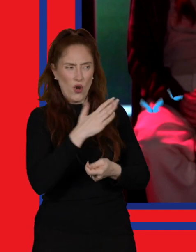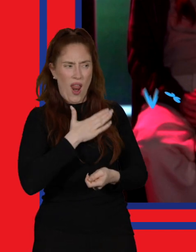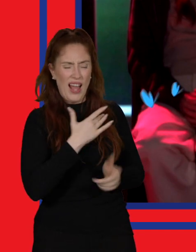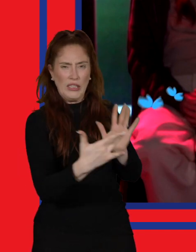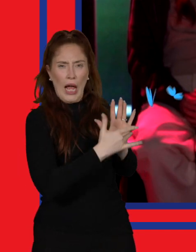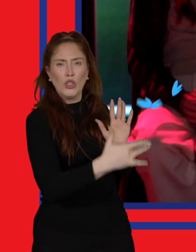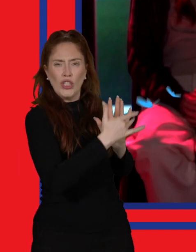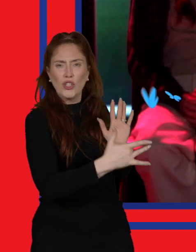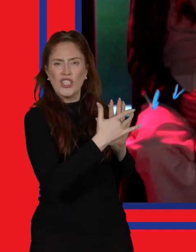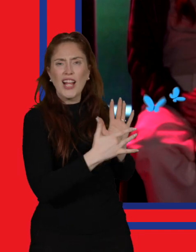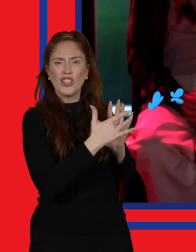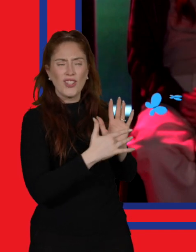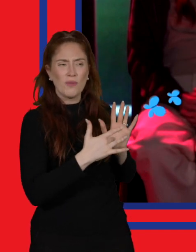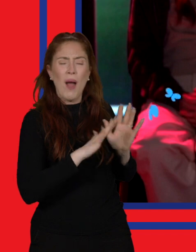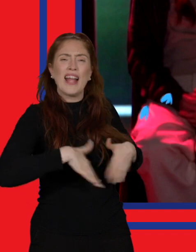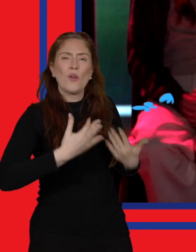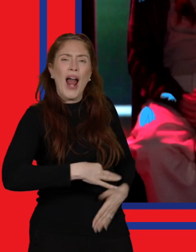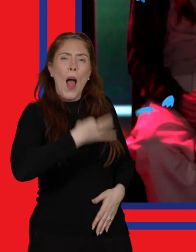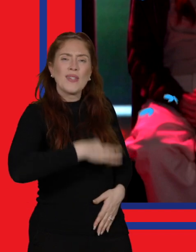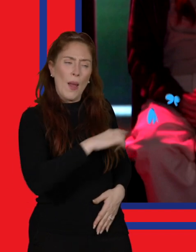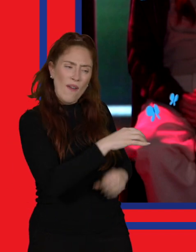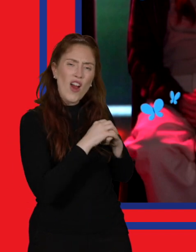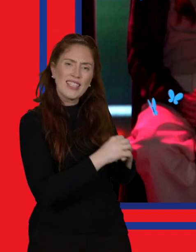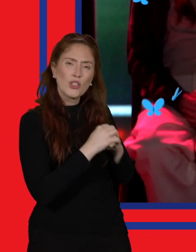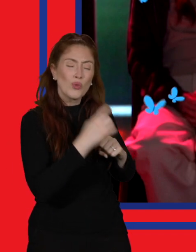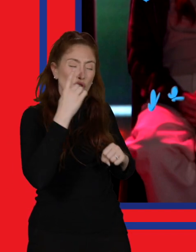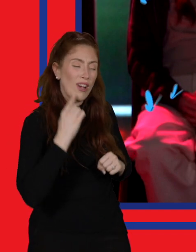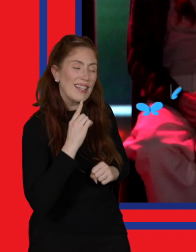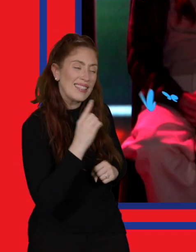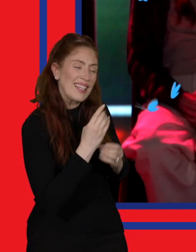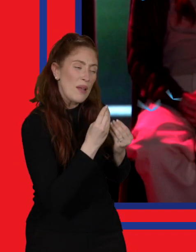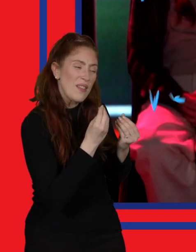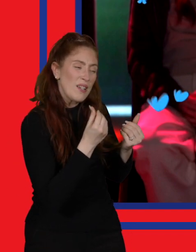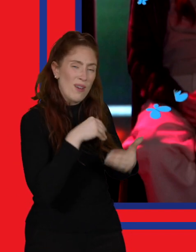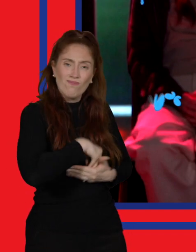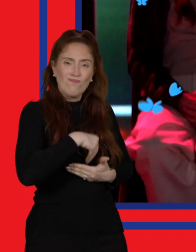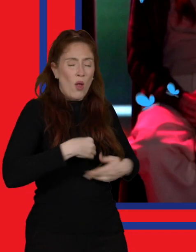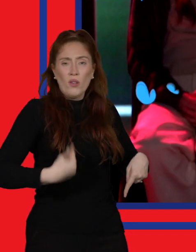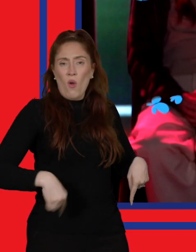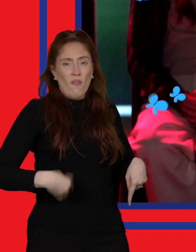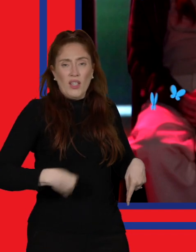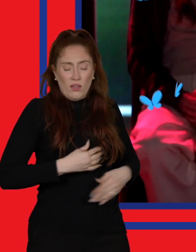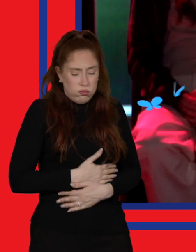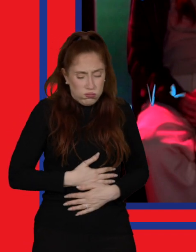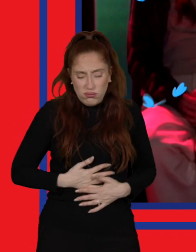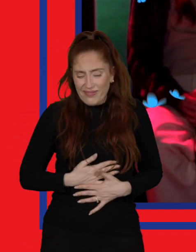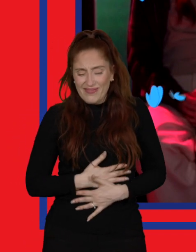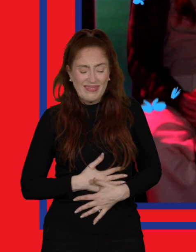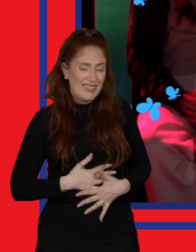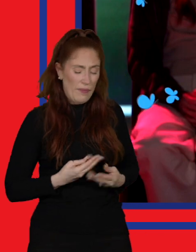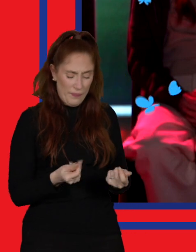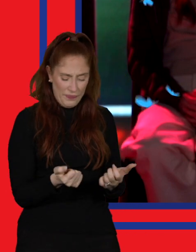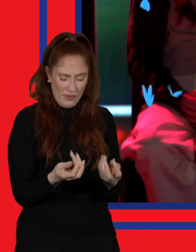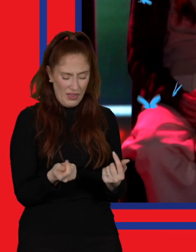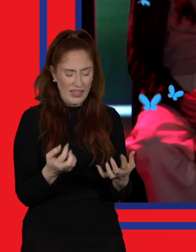people touching me and taking my things, but I didn't want to upset Hayley. I tried to say something, but I felt nervous about it.